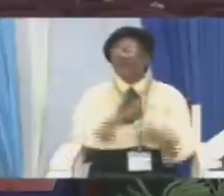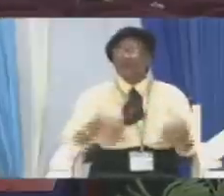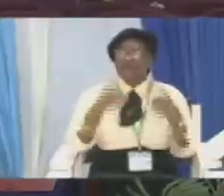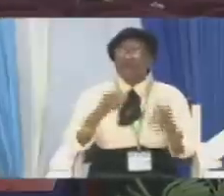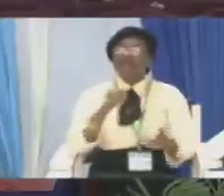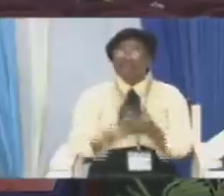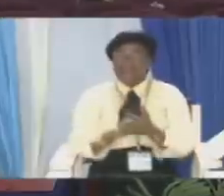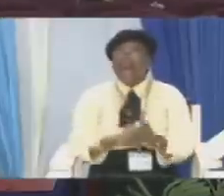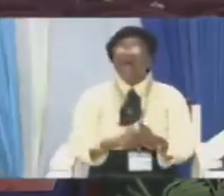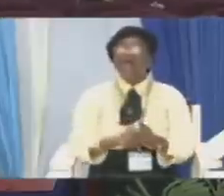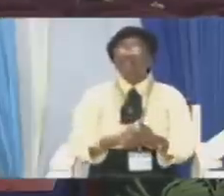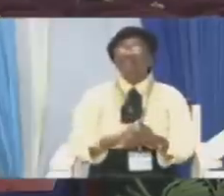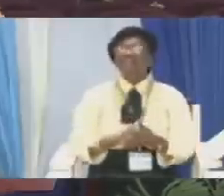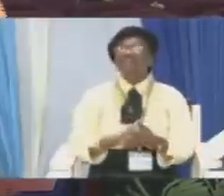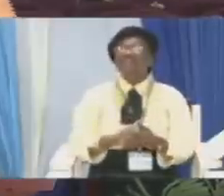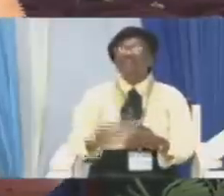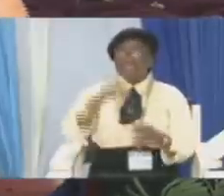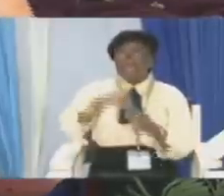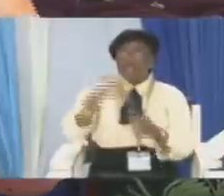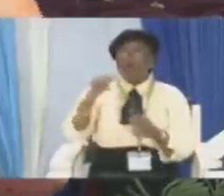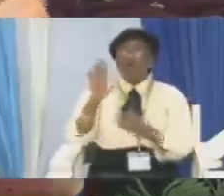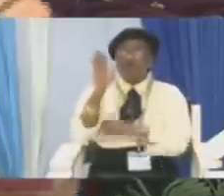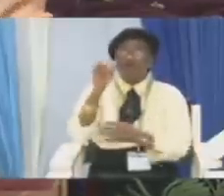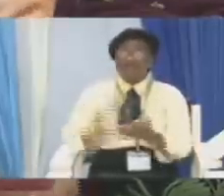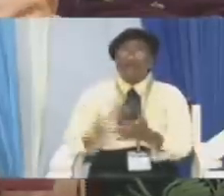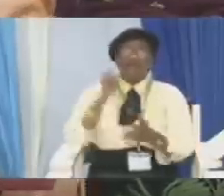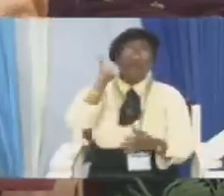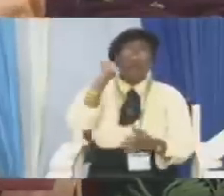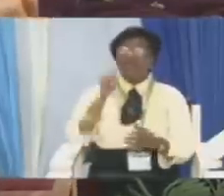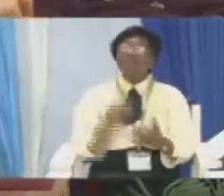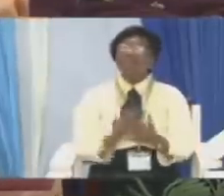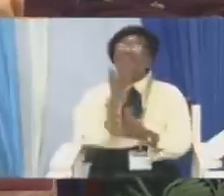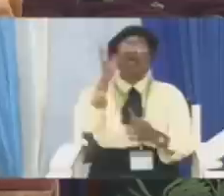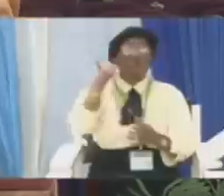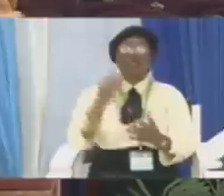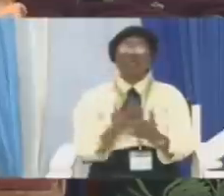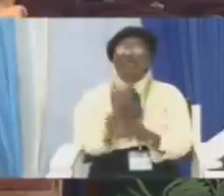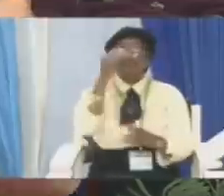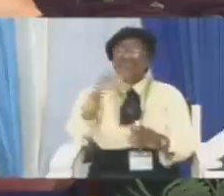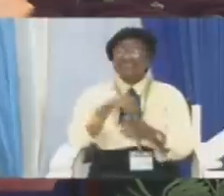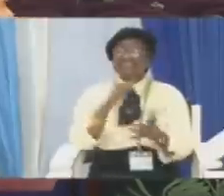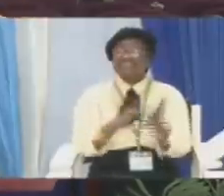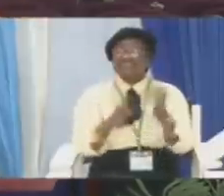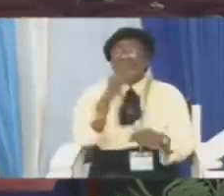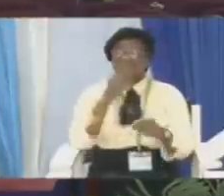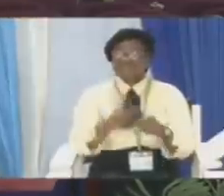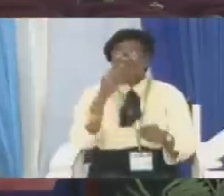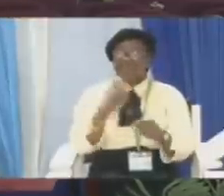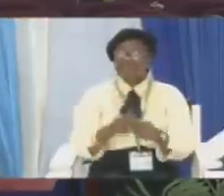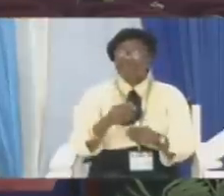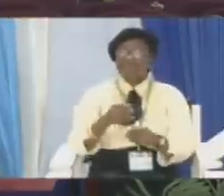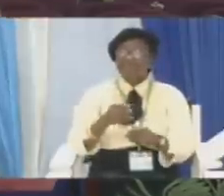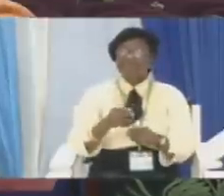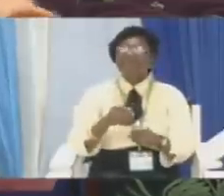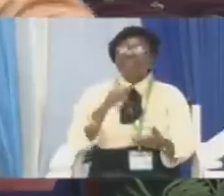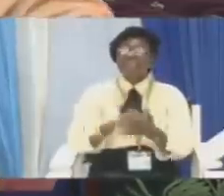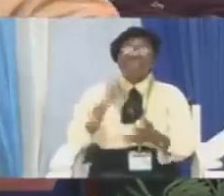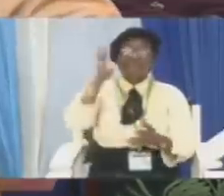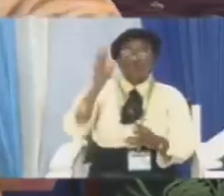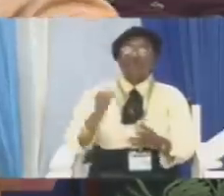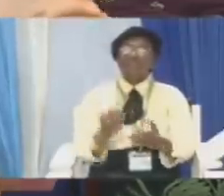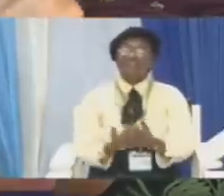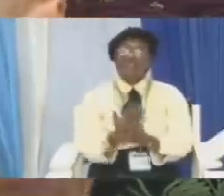germinate will germinate. In the name of Jesus Christ, it will germinate.